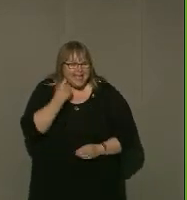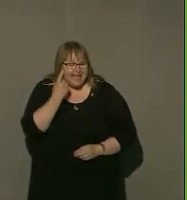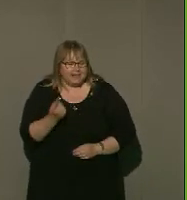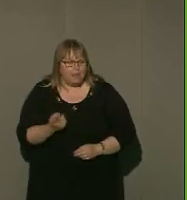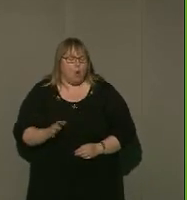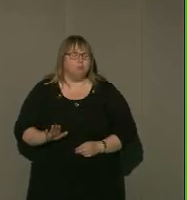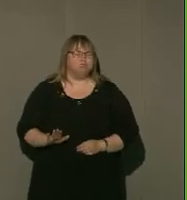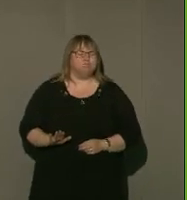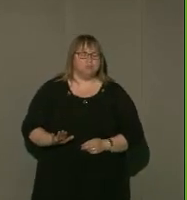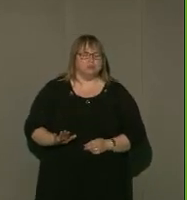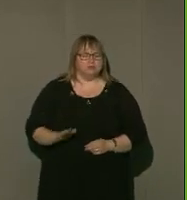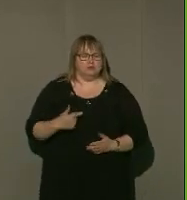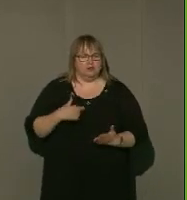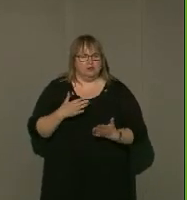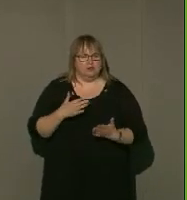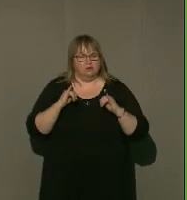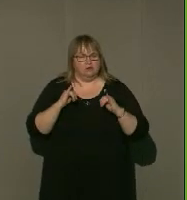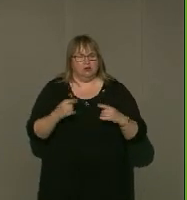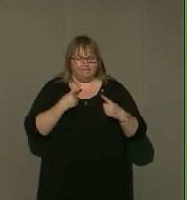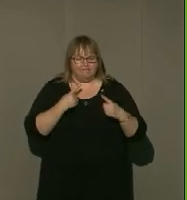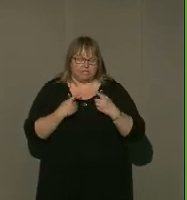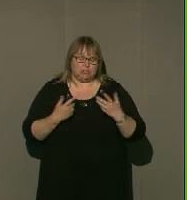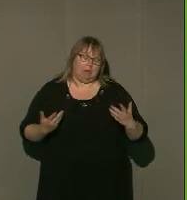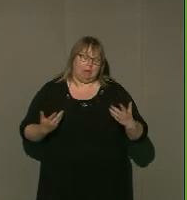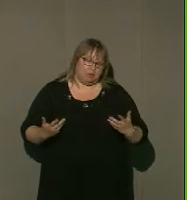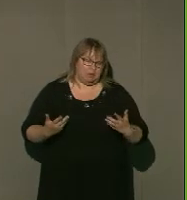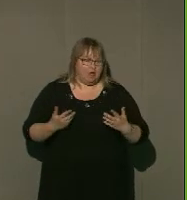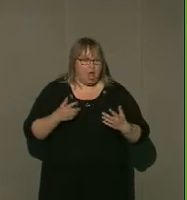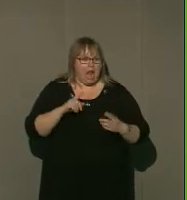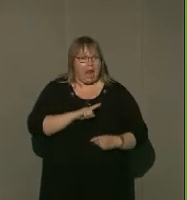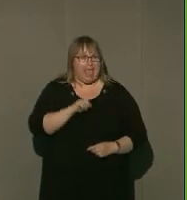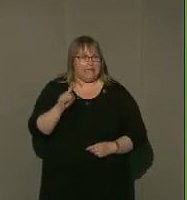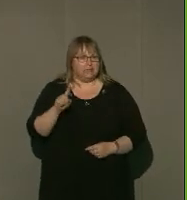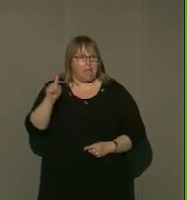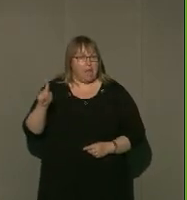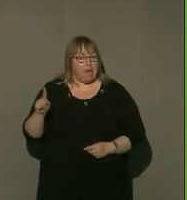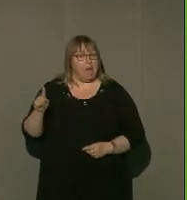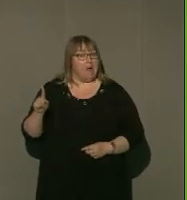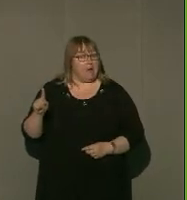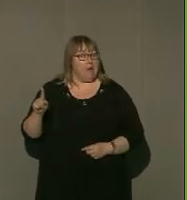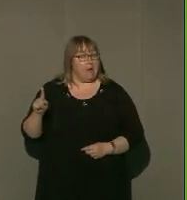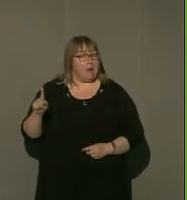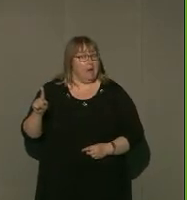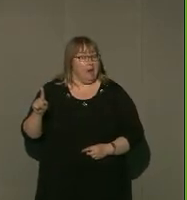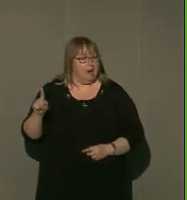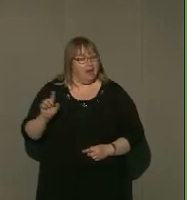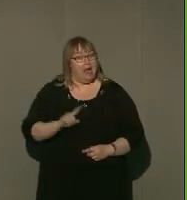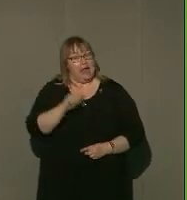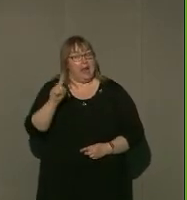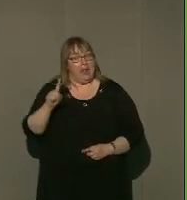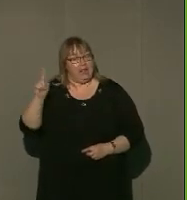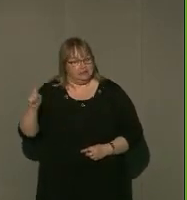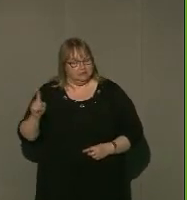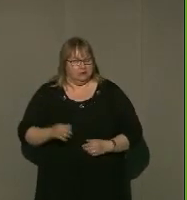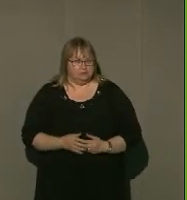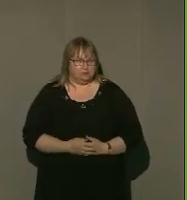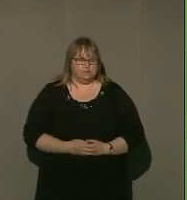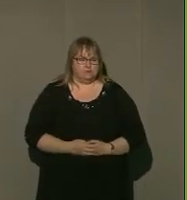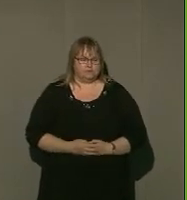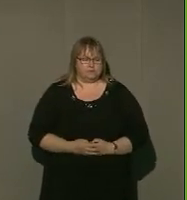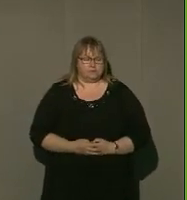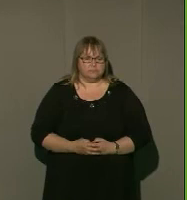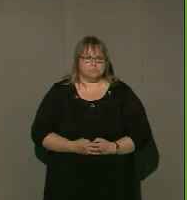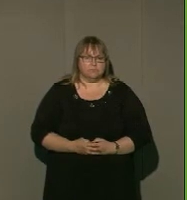Okay, then I'm clearly misinformed, so never mind. At some other point, I'll be advised by SOC before we finish, when we're completing this.